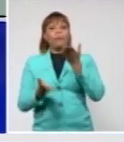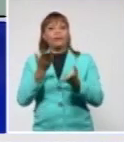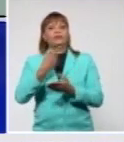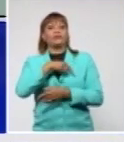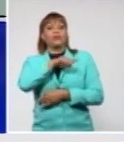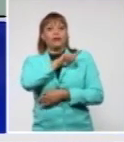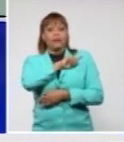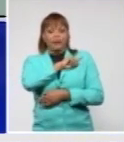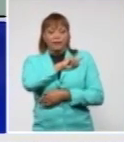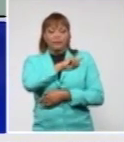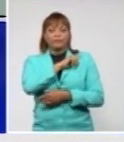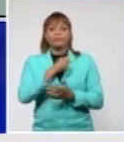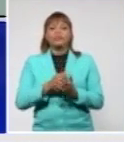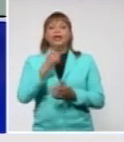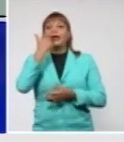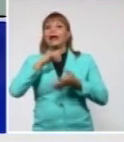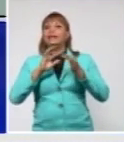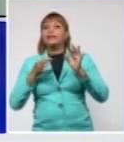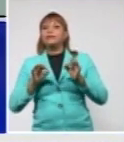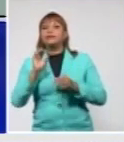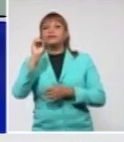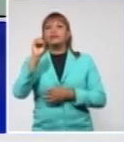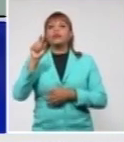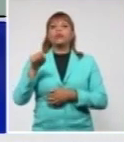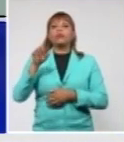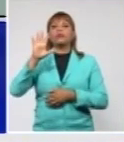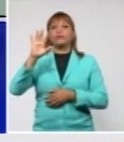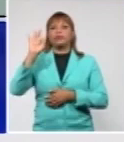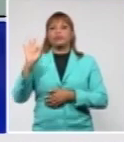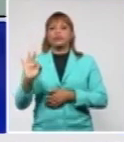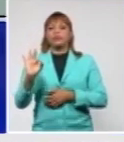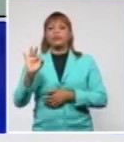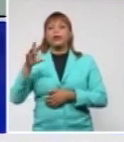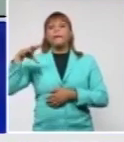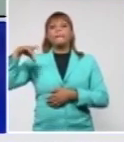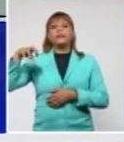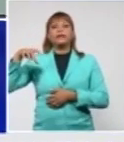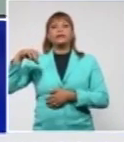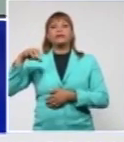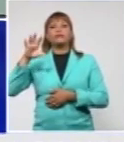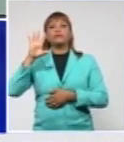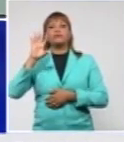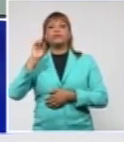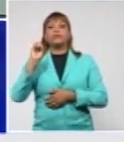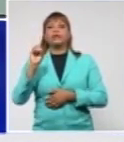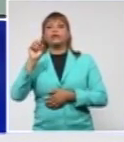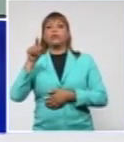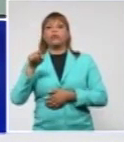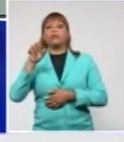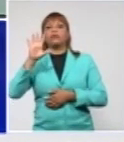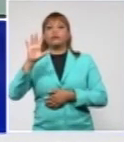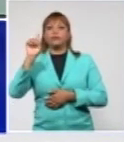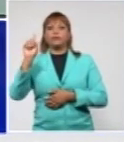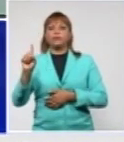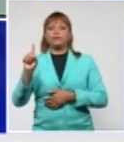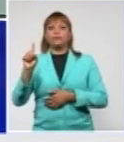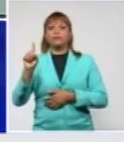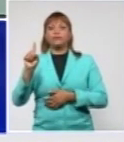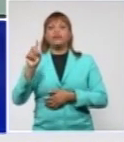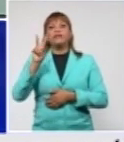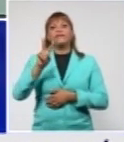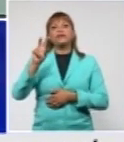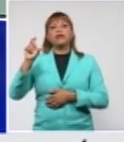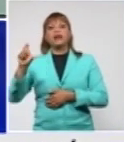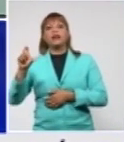Holguín, Cienfuegos, Las Tunas, Granma, Santiago de Cuba, Guantánamo, and the Isle of